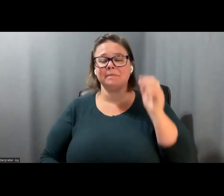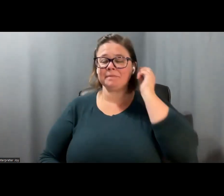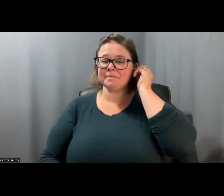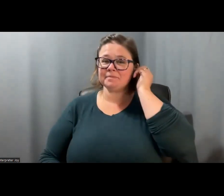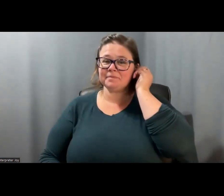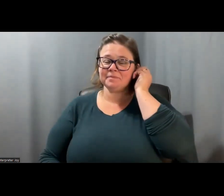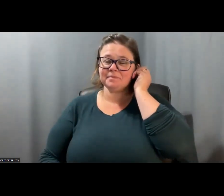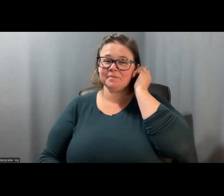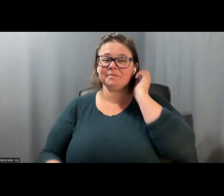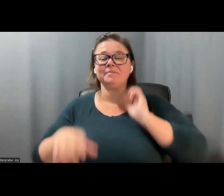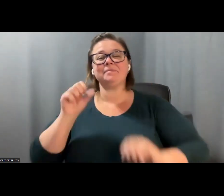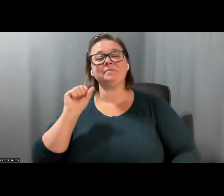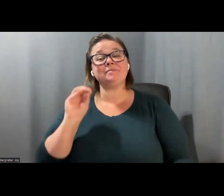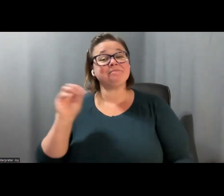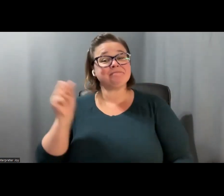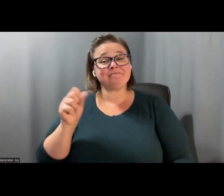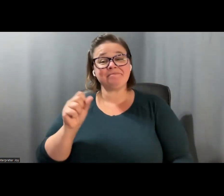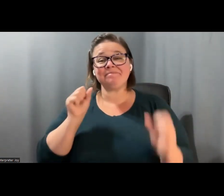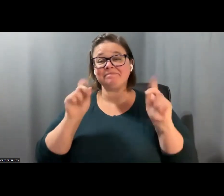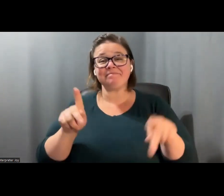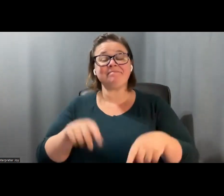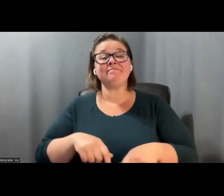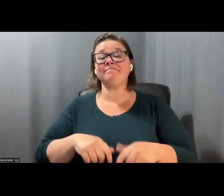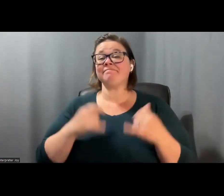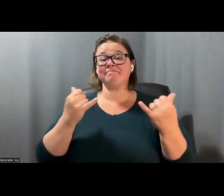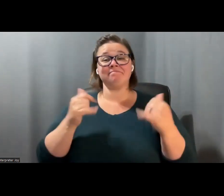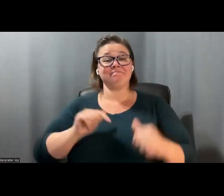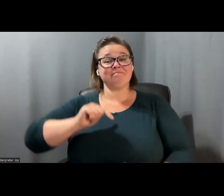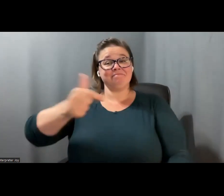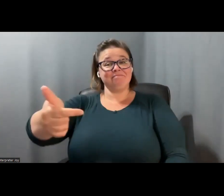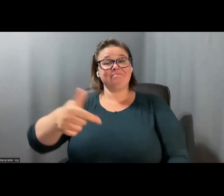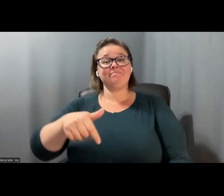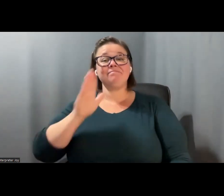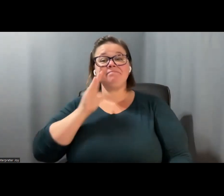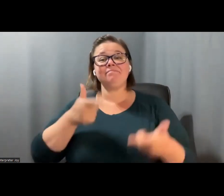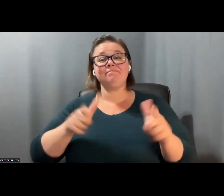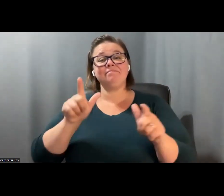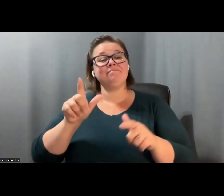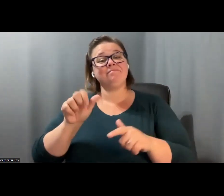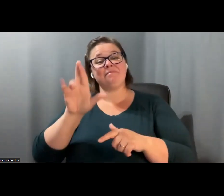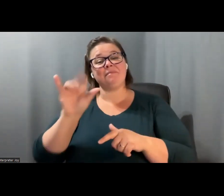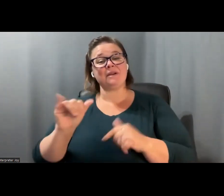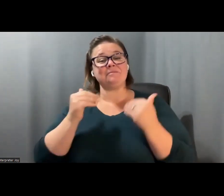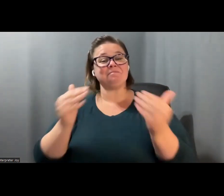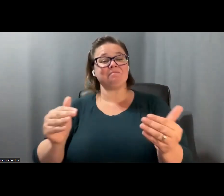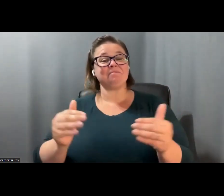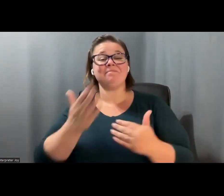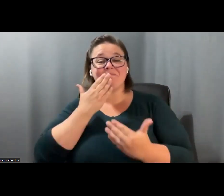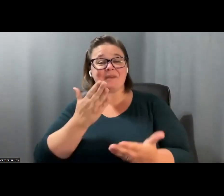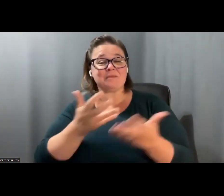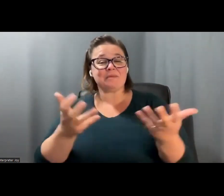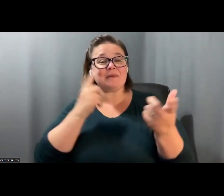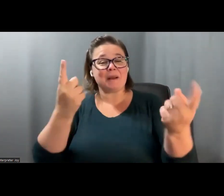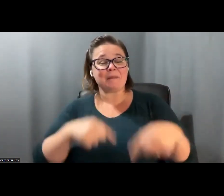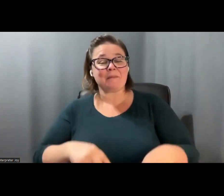So yeah, all right. Well, without further ado, we'll let Marcy take it away. Thank you guys so much for being here.